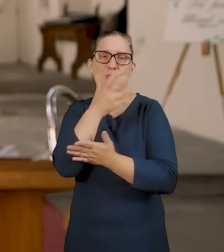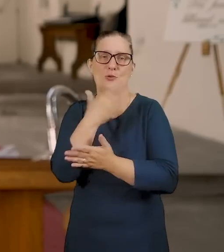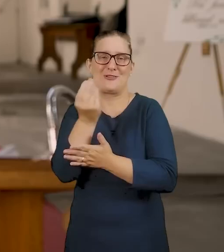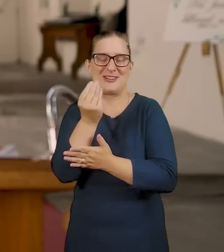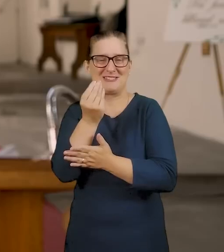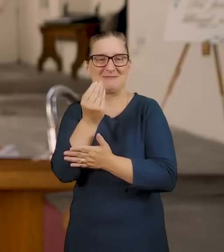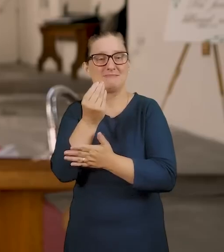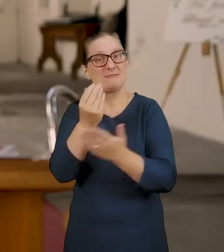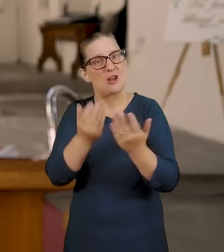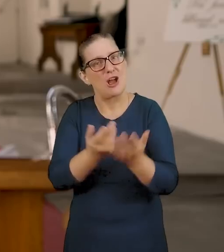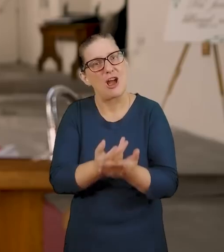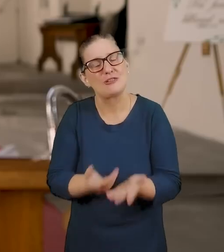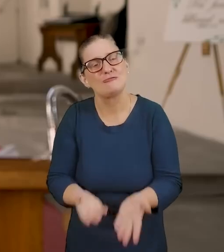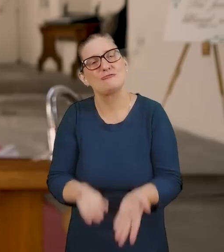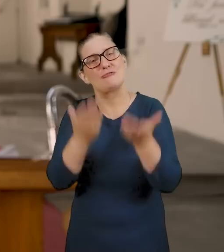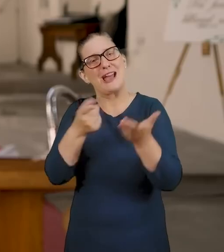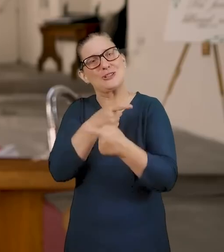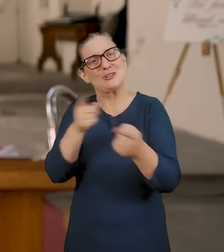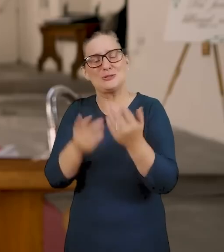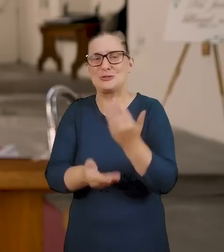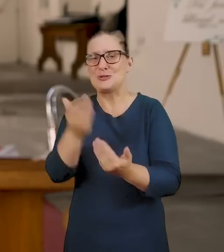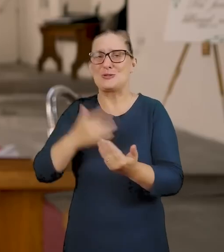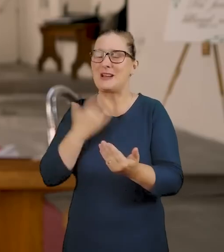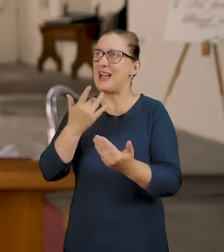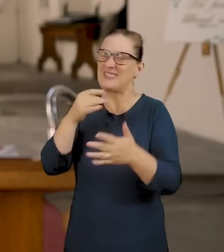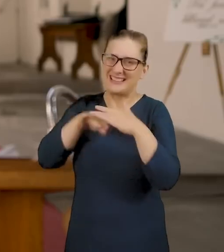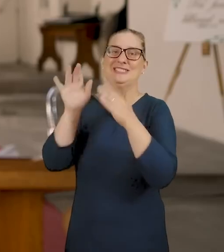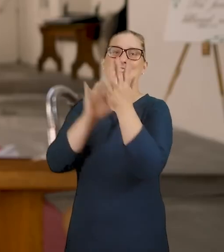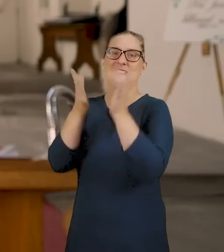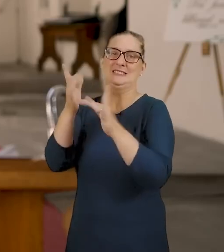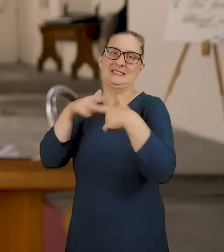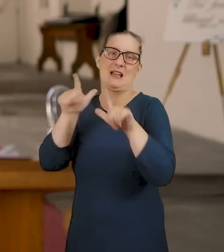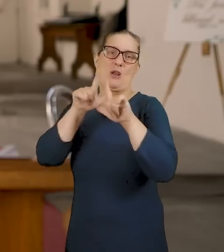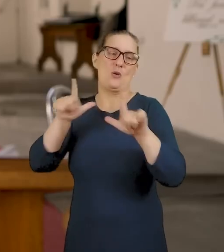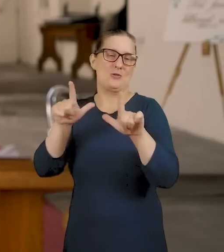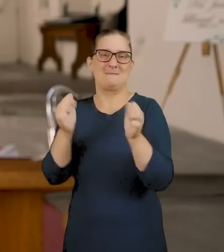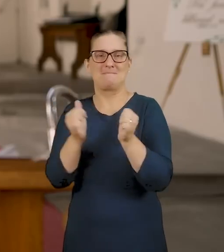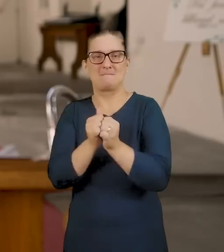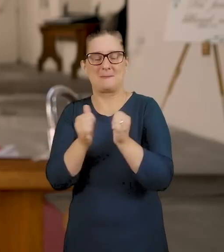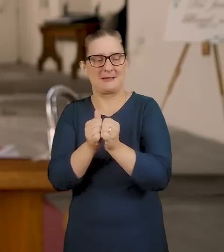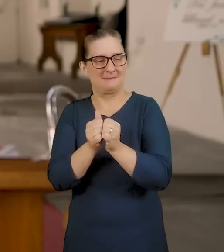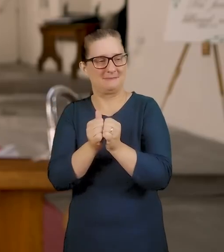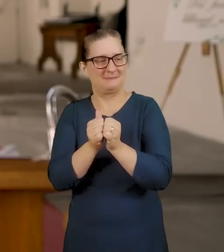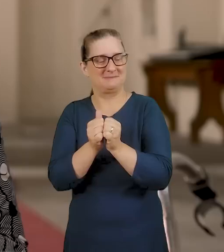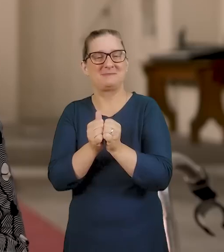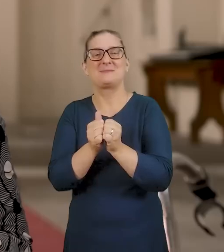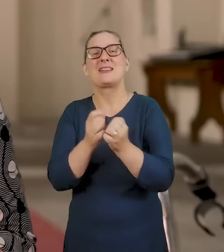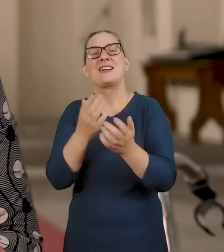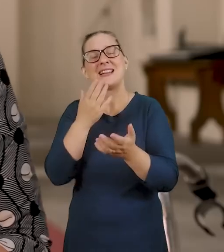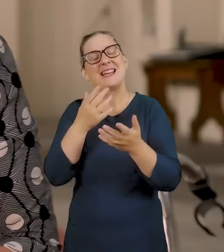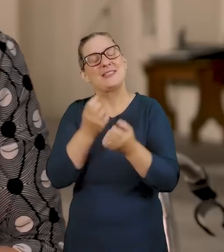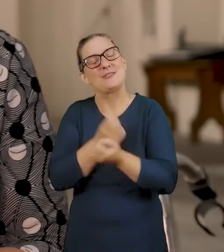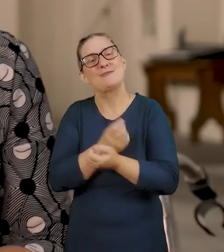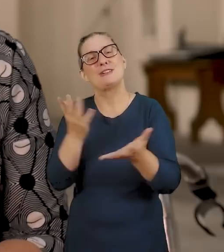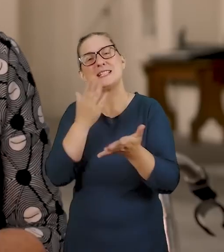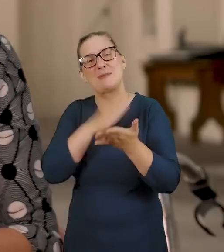Spirit, and raise you to new life in Christ our Lord. Amen. In the freedom